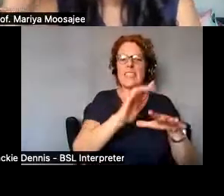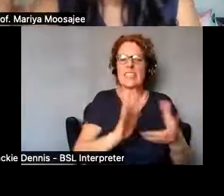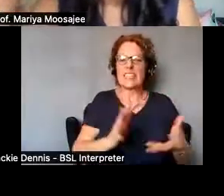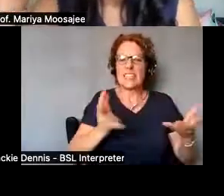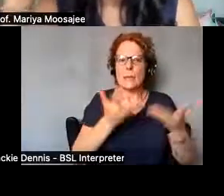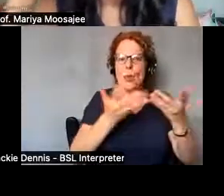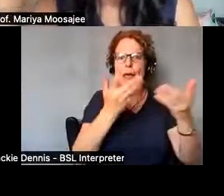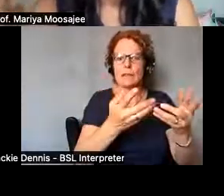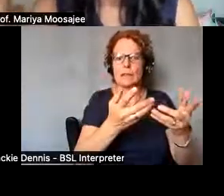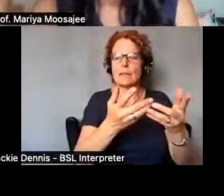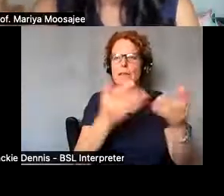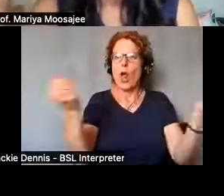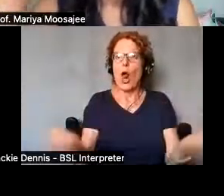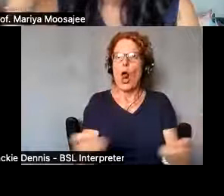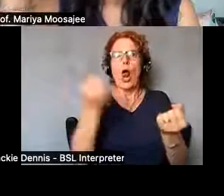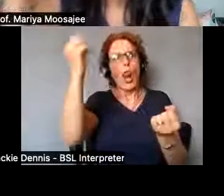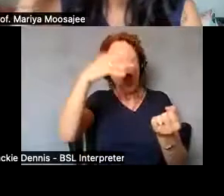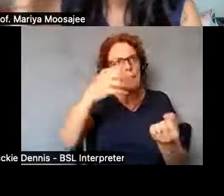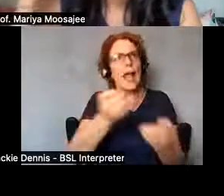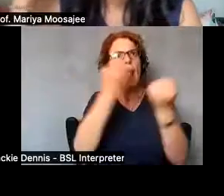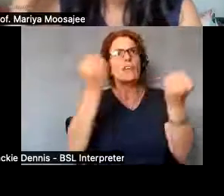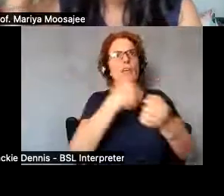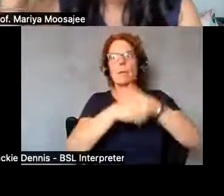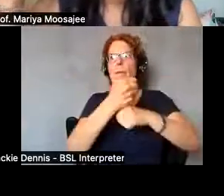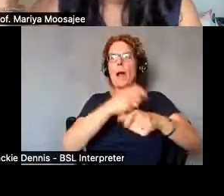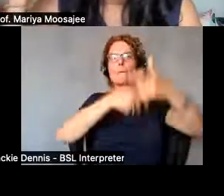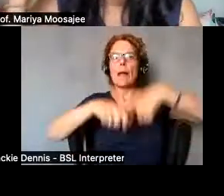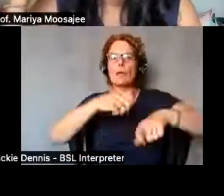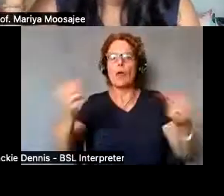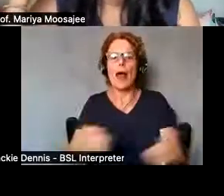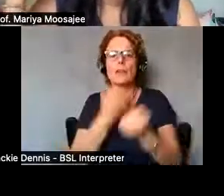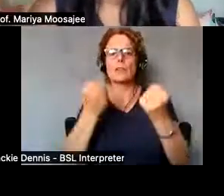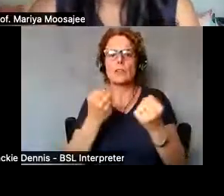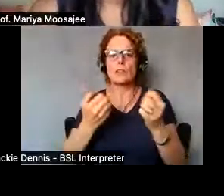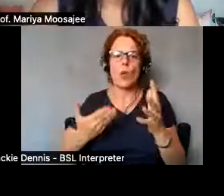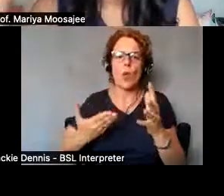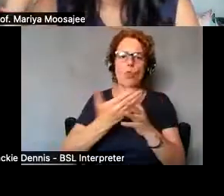converts light energy to chemical energy, which then passes through the retina, through the nerve